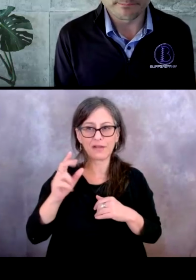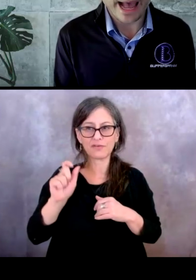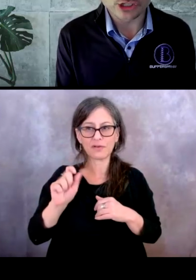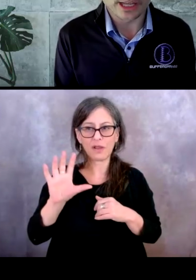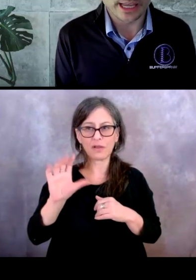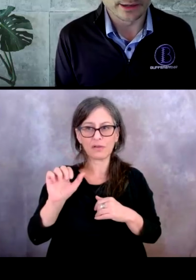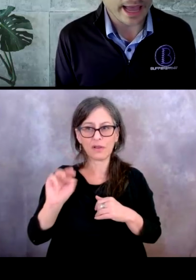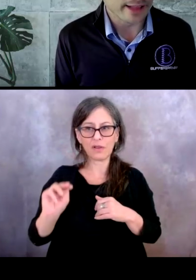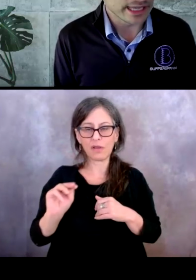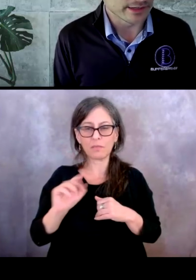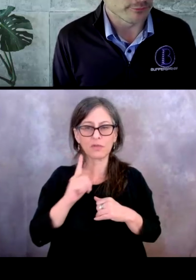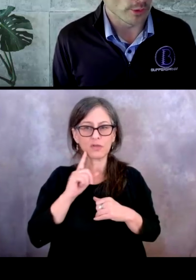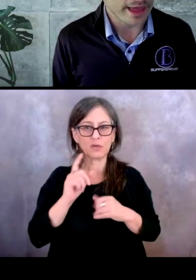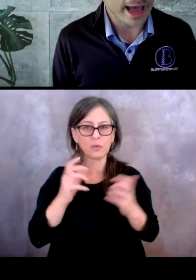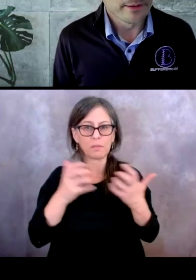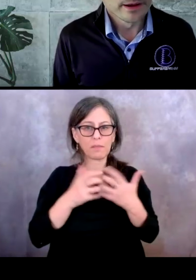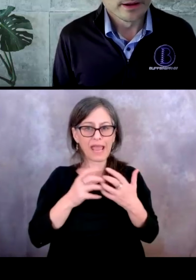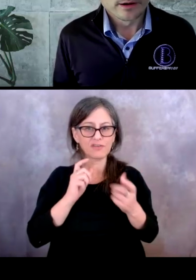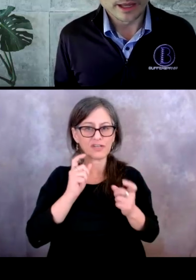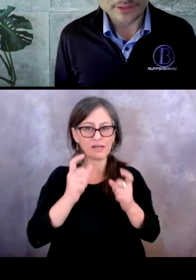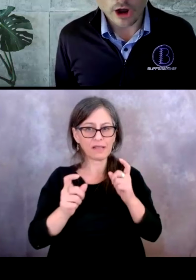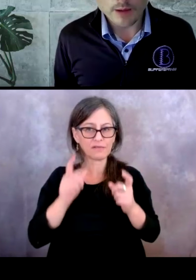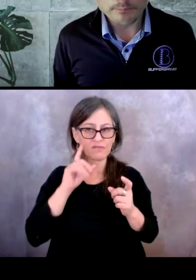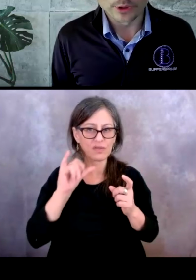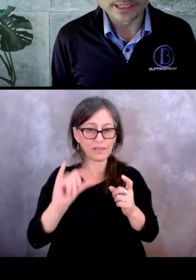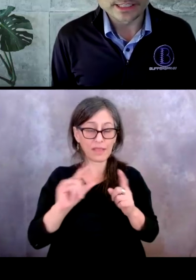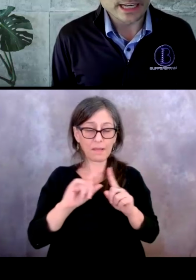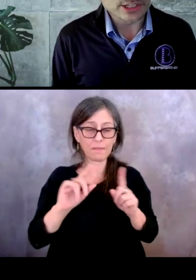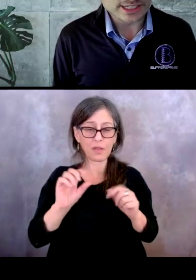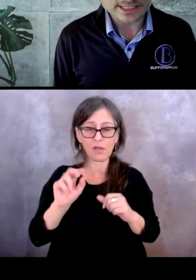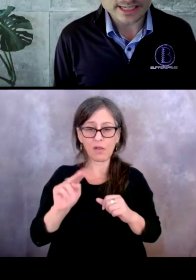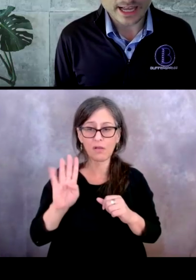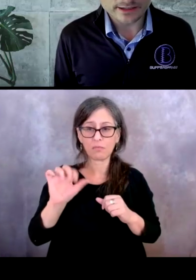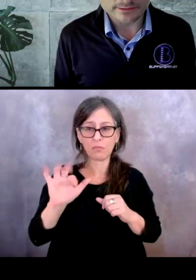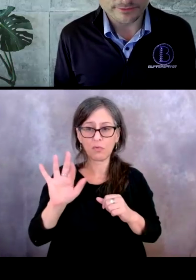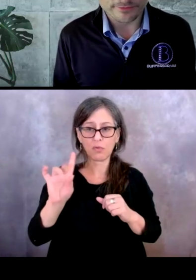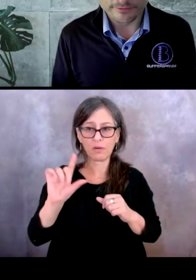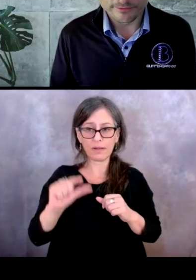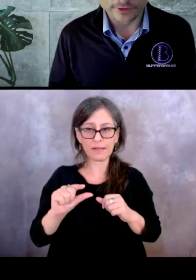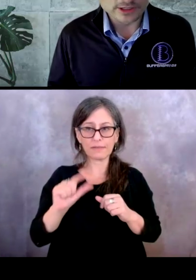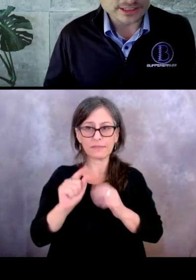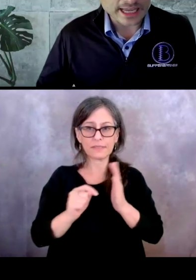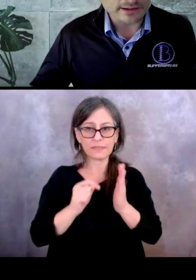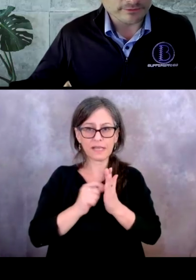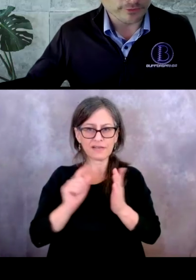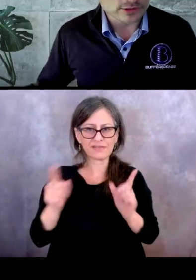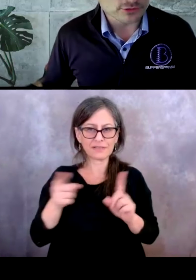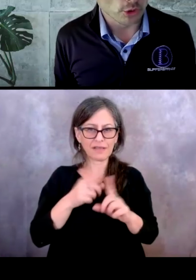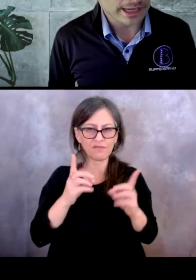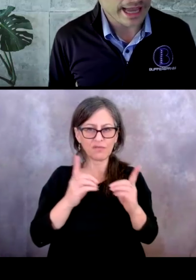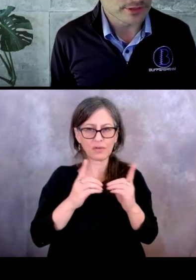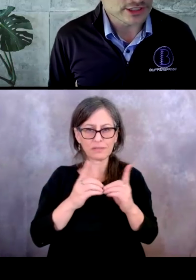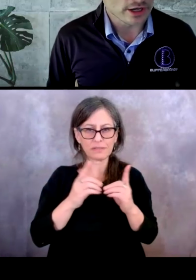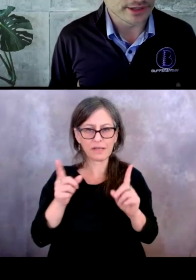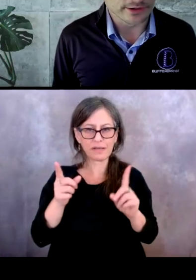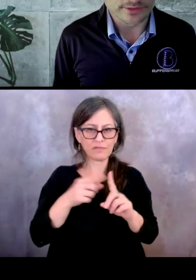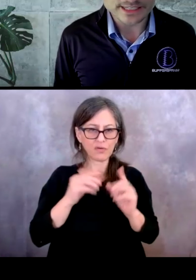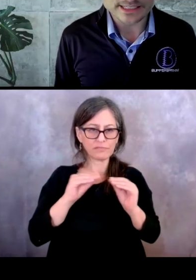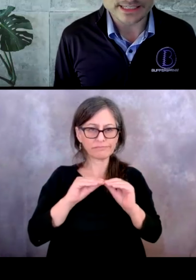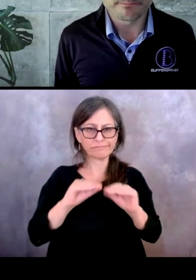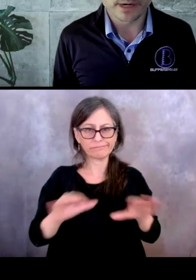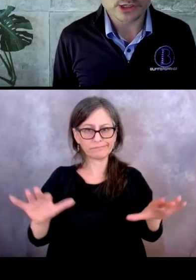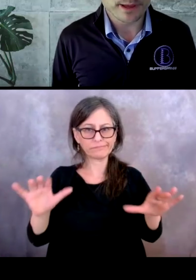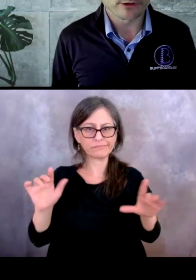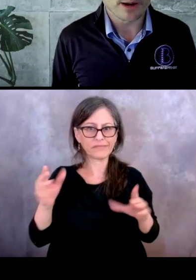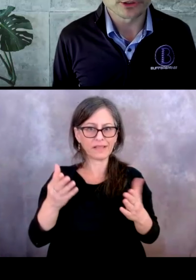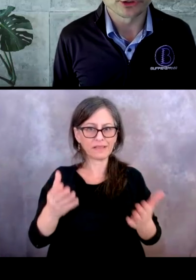you're being matched and allocated for that. At the onboarding stage, this is kind of first date, first rolling out that's on there. This